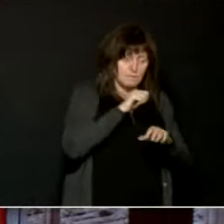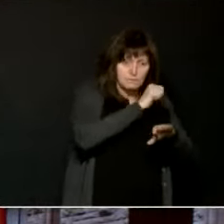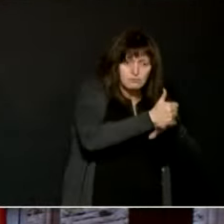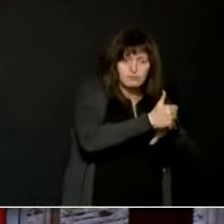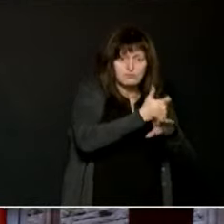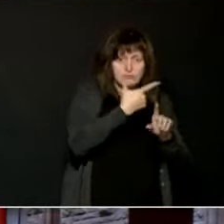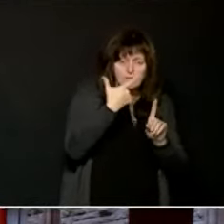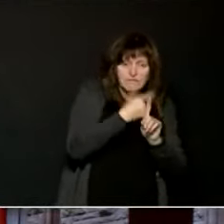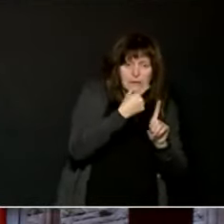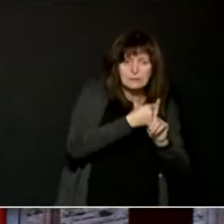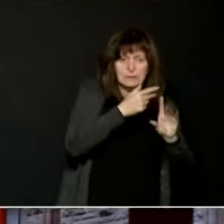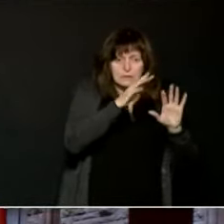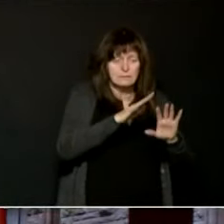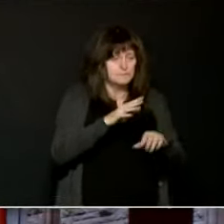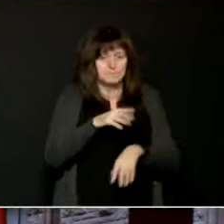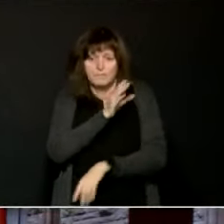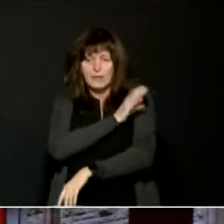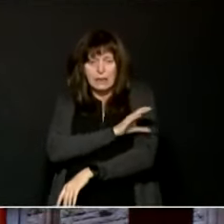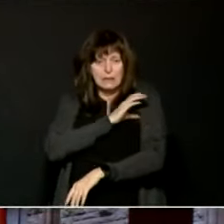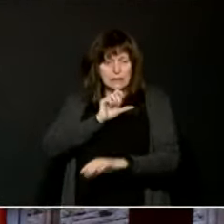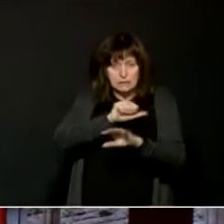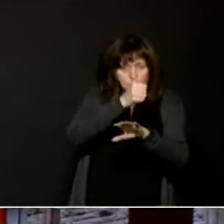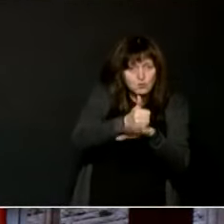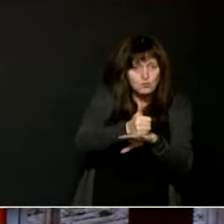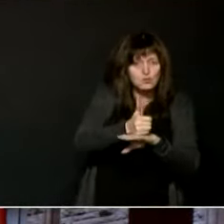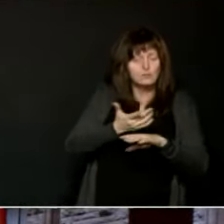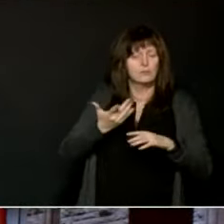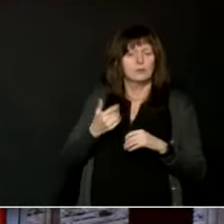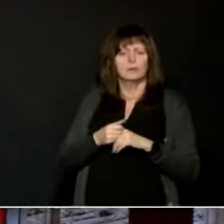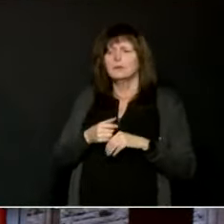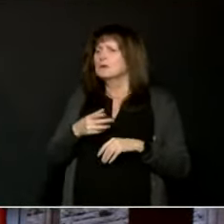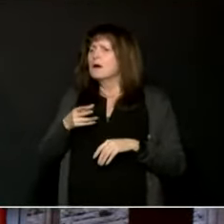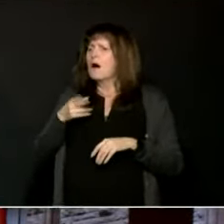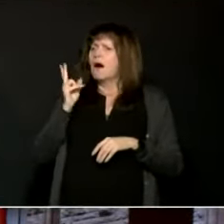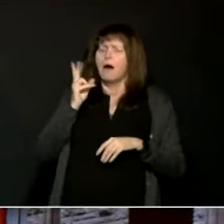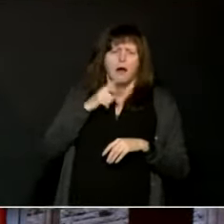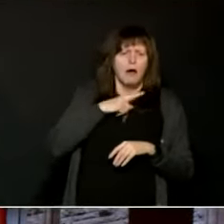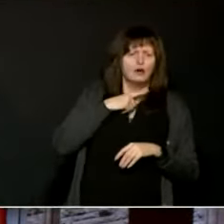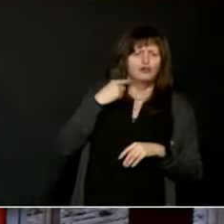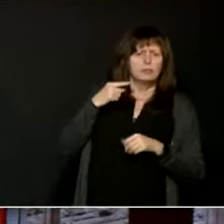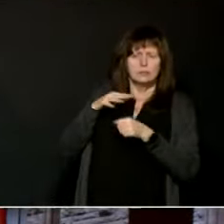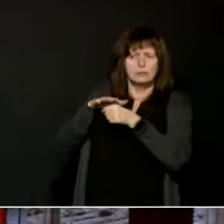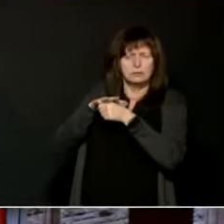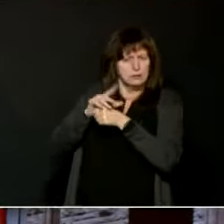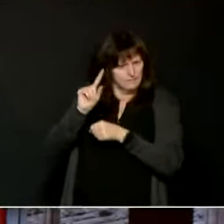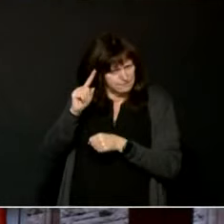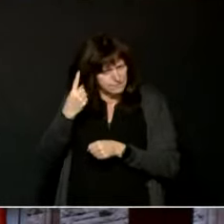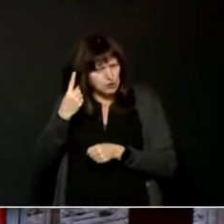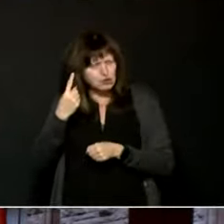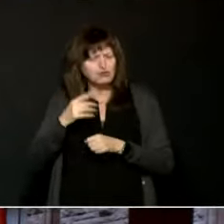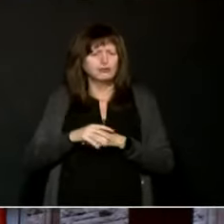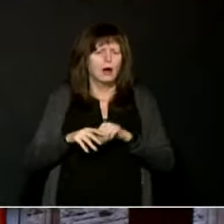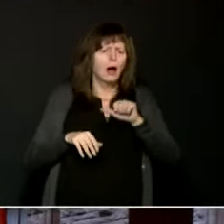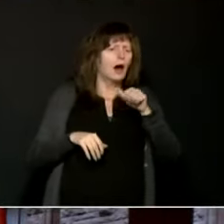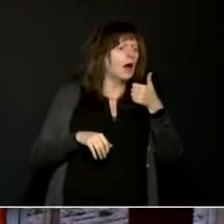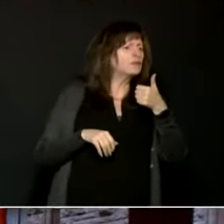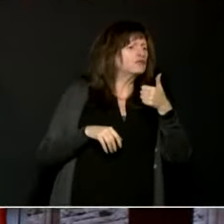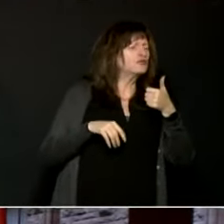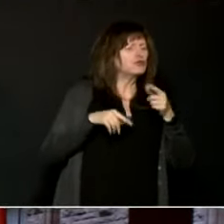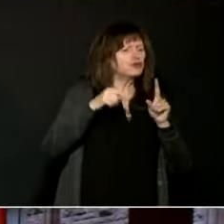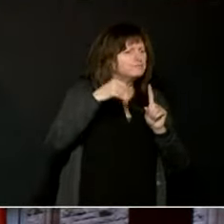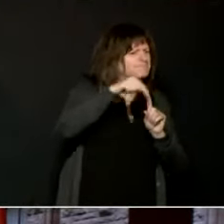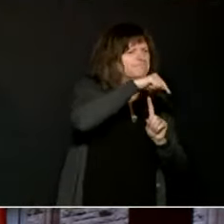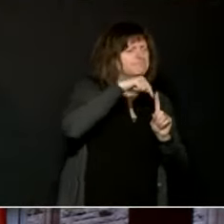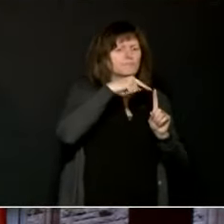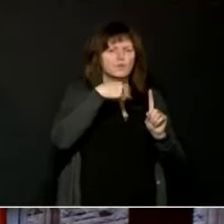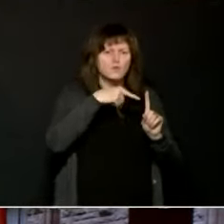dealing with various high-risk populations and various settings. So a lot is going on in that regard, and we continue